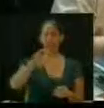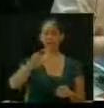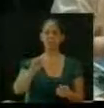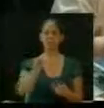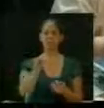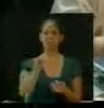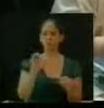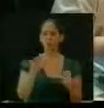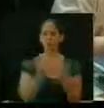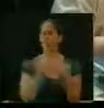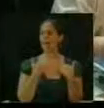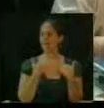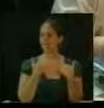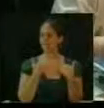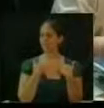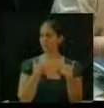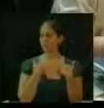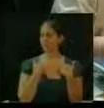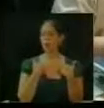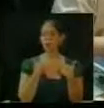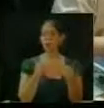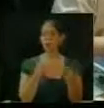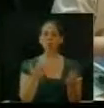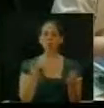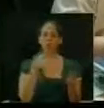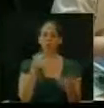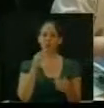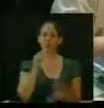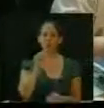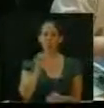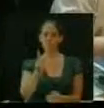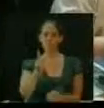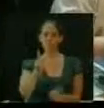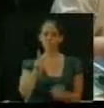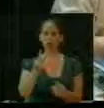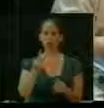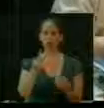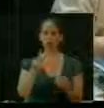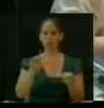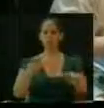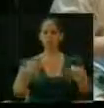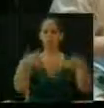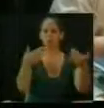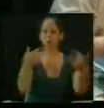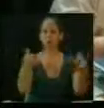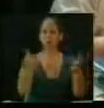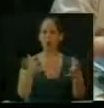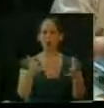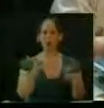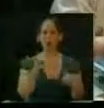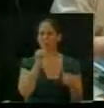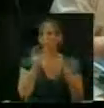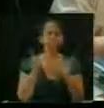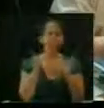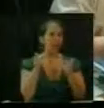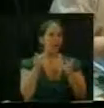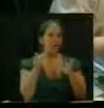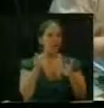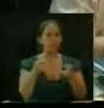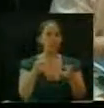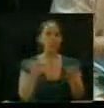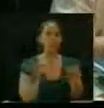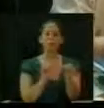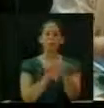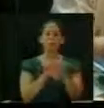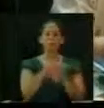a recommendation, and make it by November. That's not a hurry. That's reasonable. That gives plenty of time for